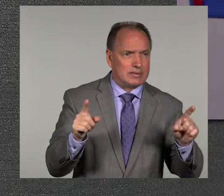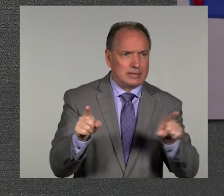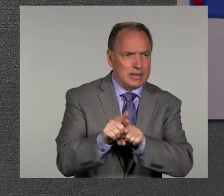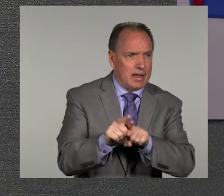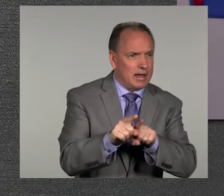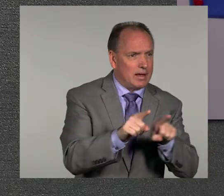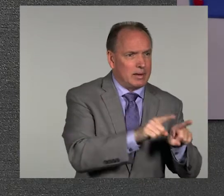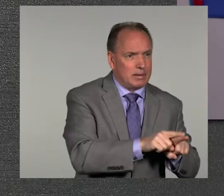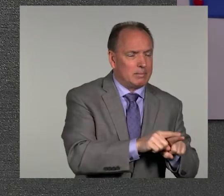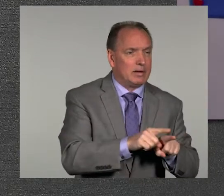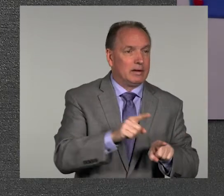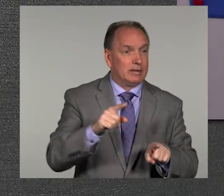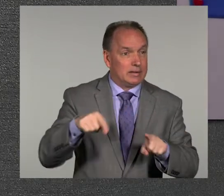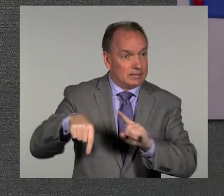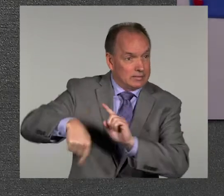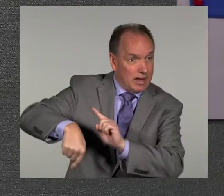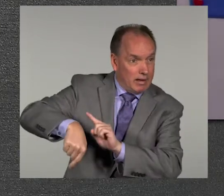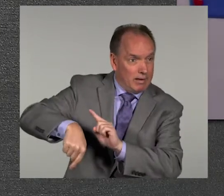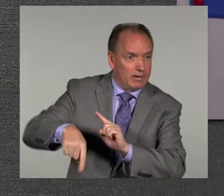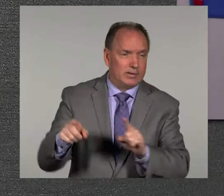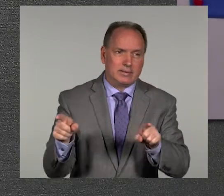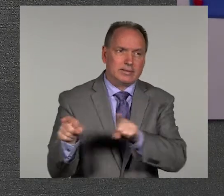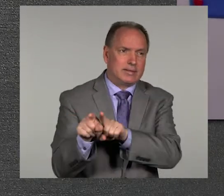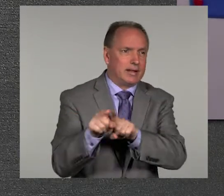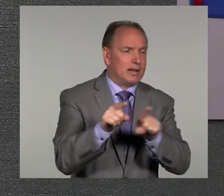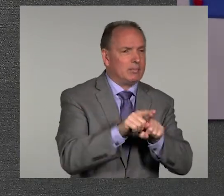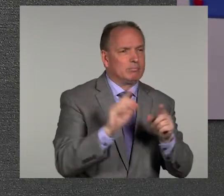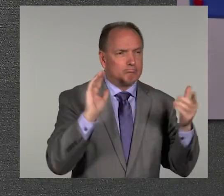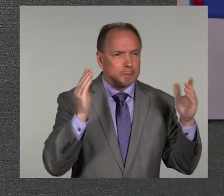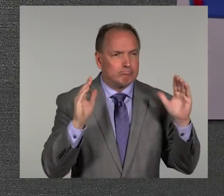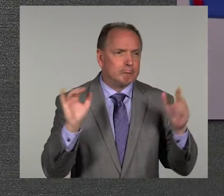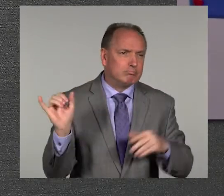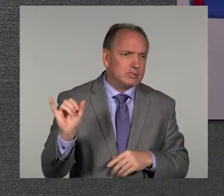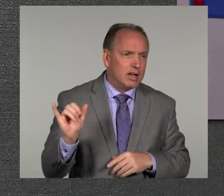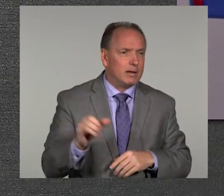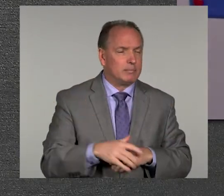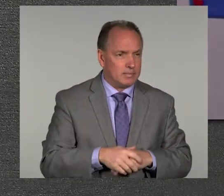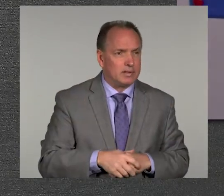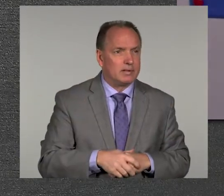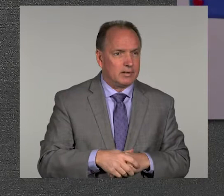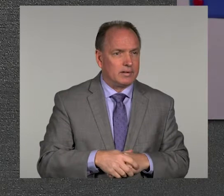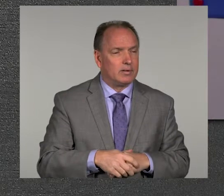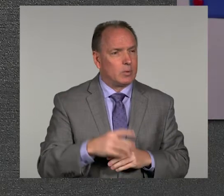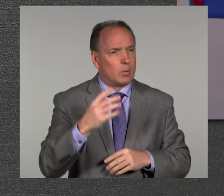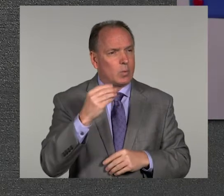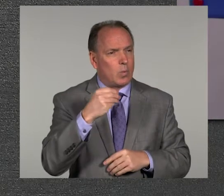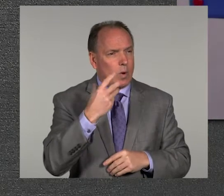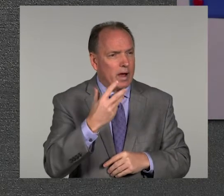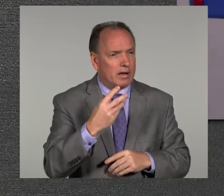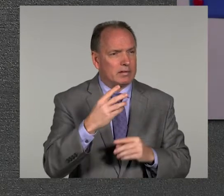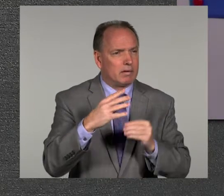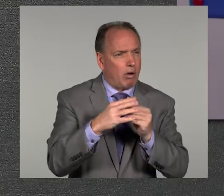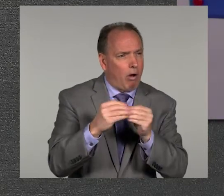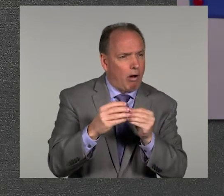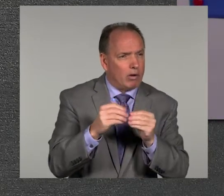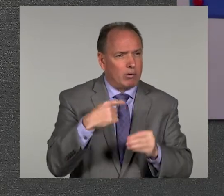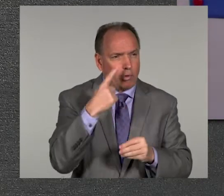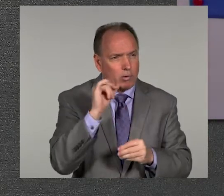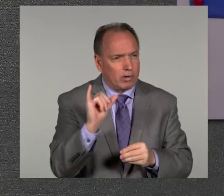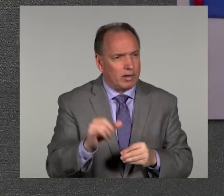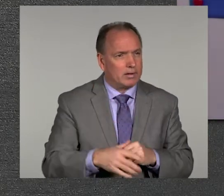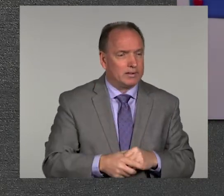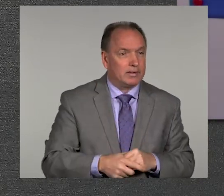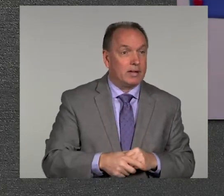cottontail rabbit and the eastern cottontail rabbit have the same or similar tail, and it's like that white fluffy, it kind of looks like a cotton